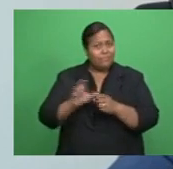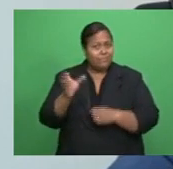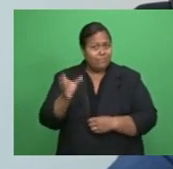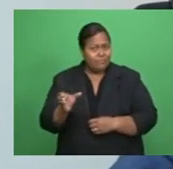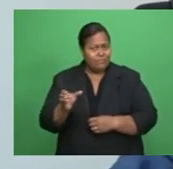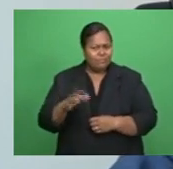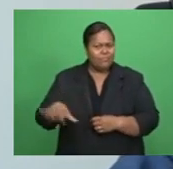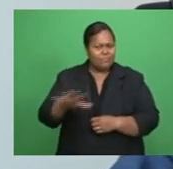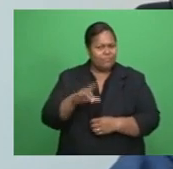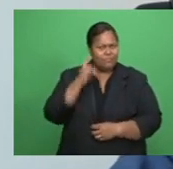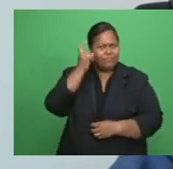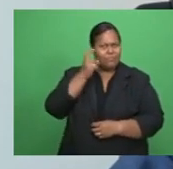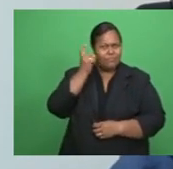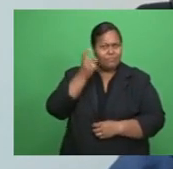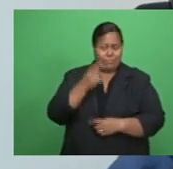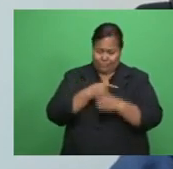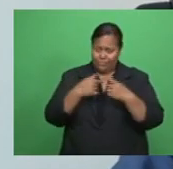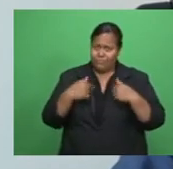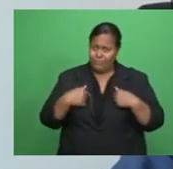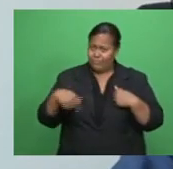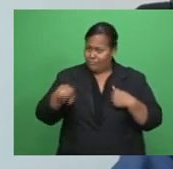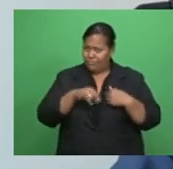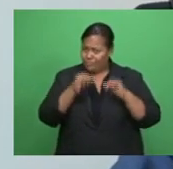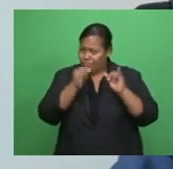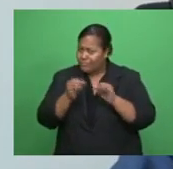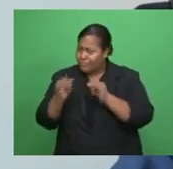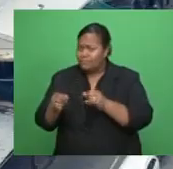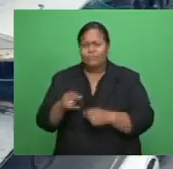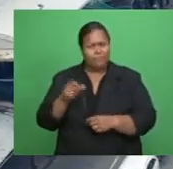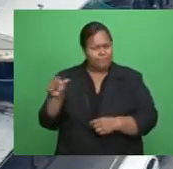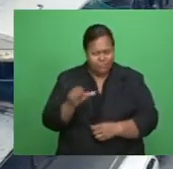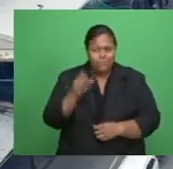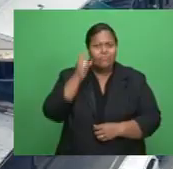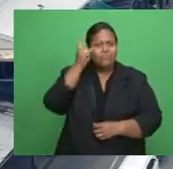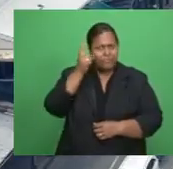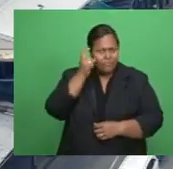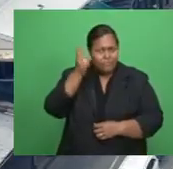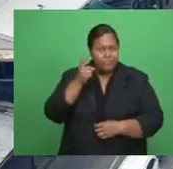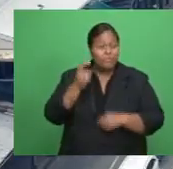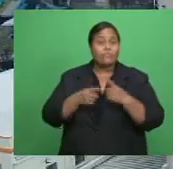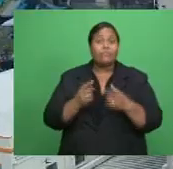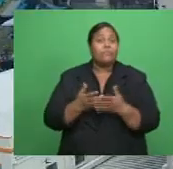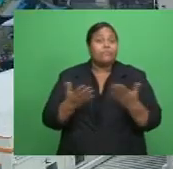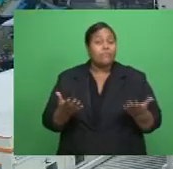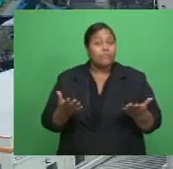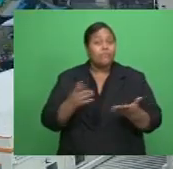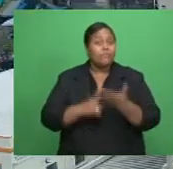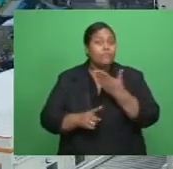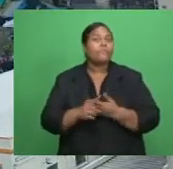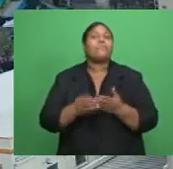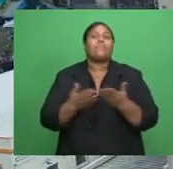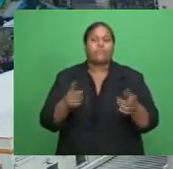as individuals across, we all should be worried about what's going to happen, how fast we can get out of this.